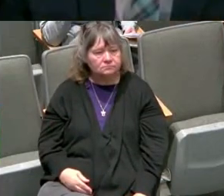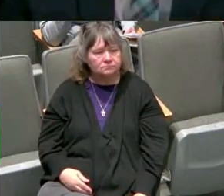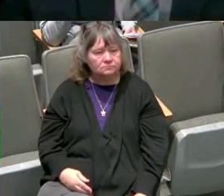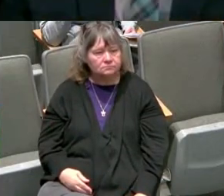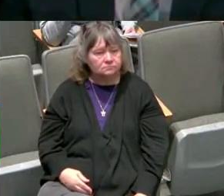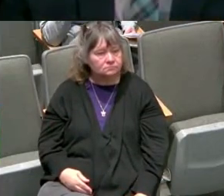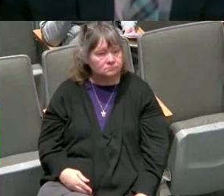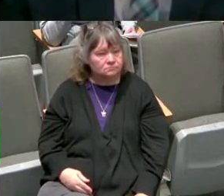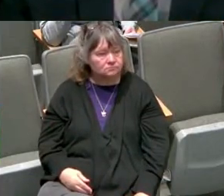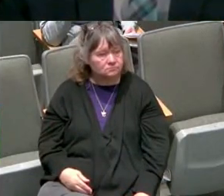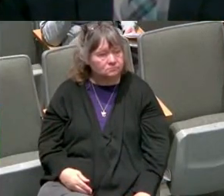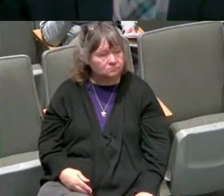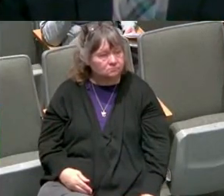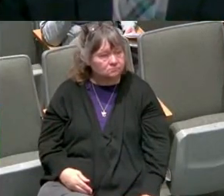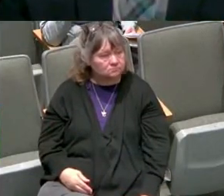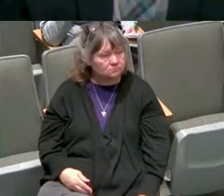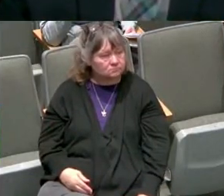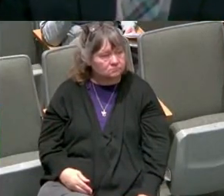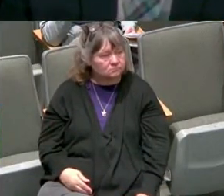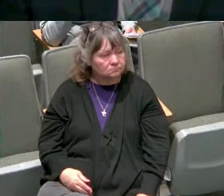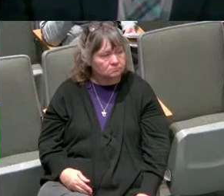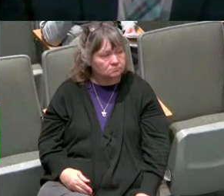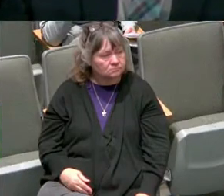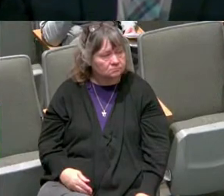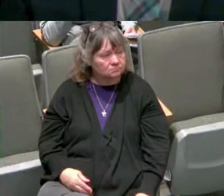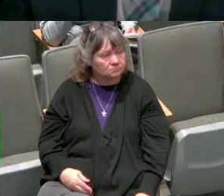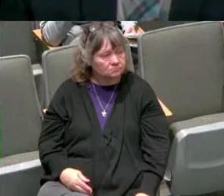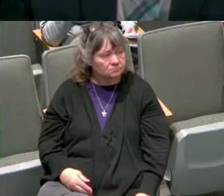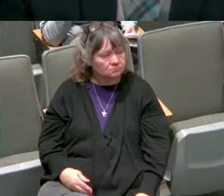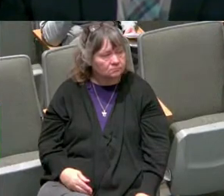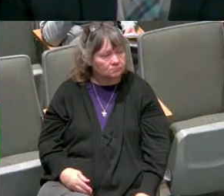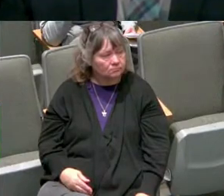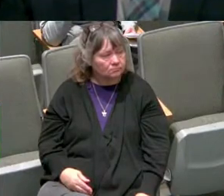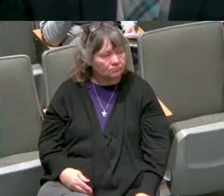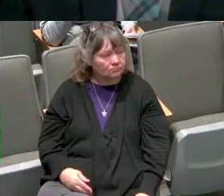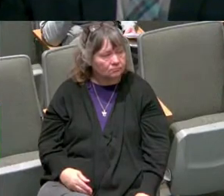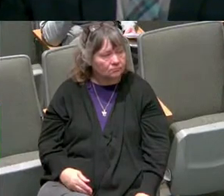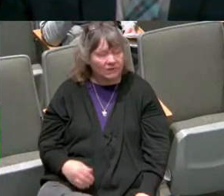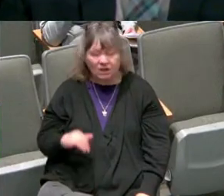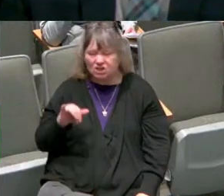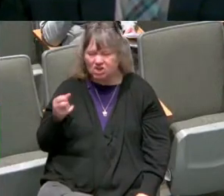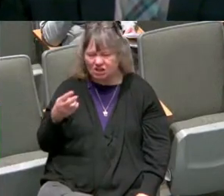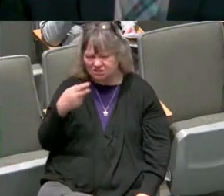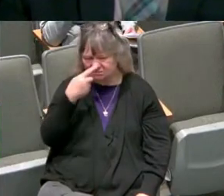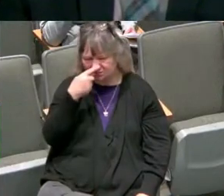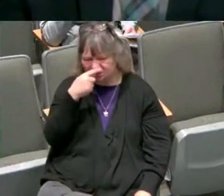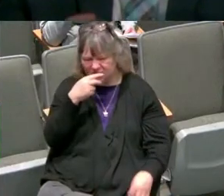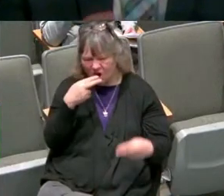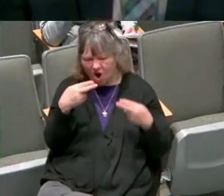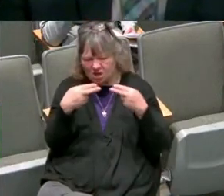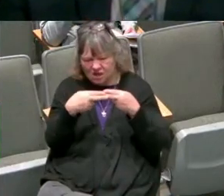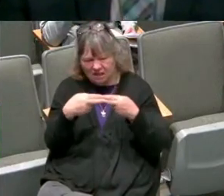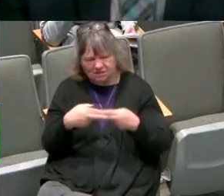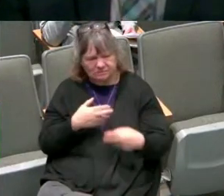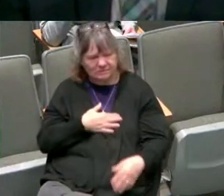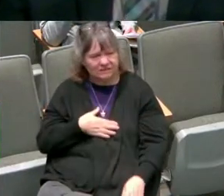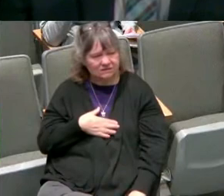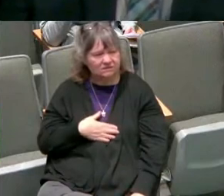um do one one if you want to take that Josh can you bring up those slides for this article